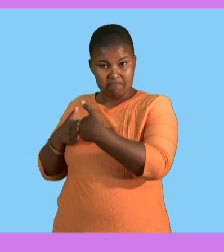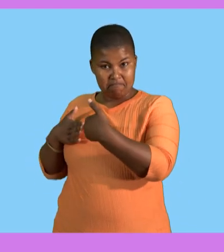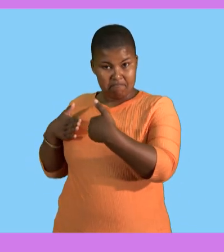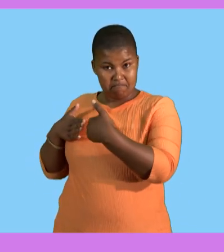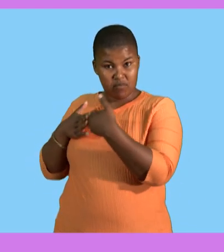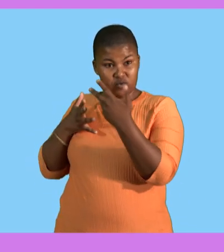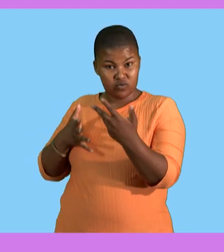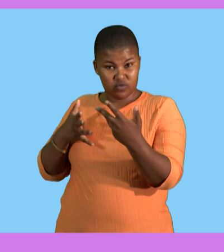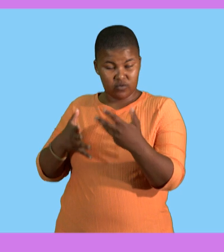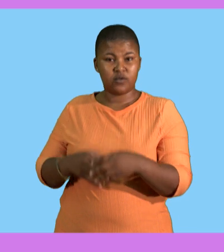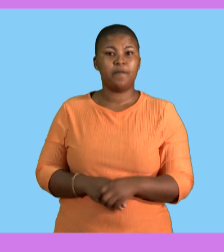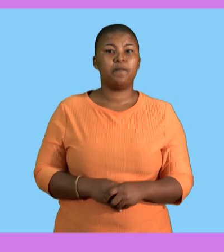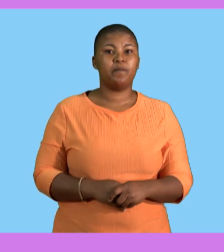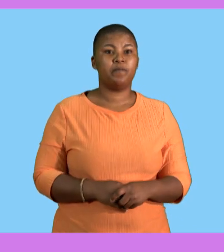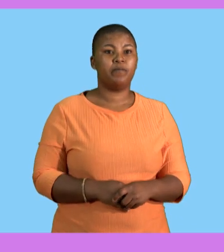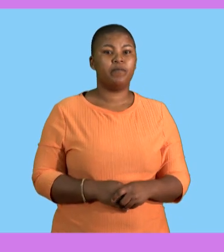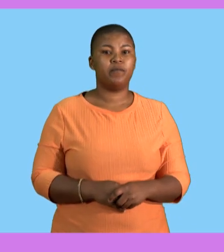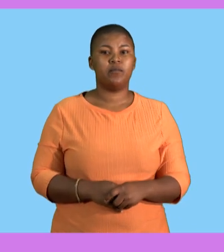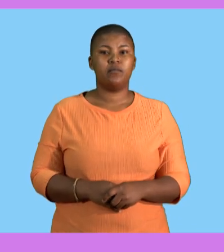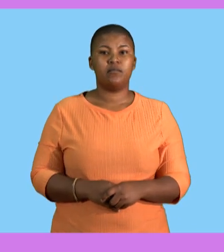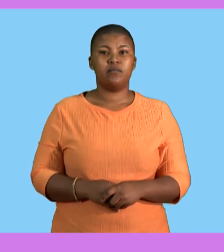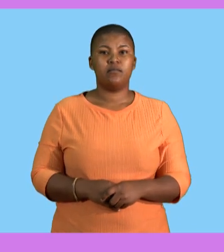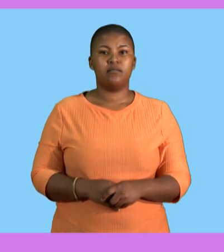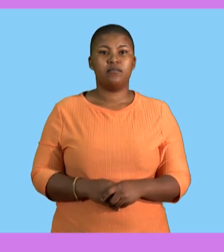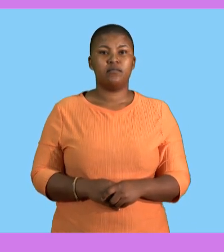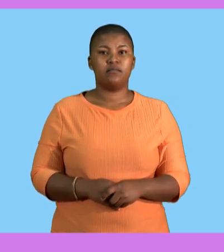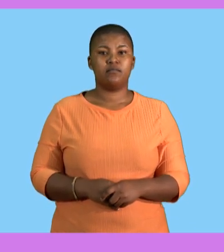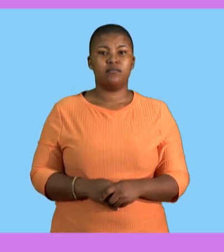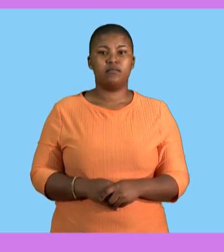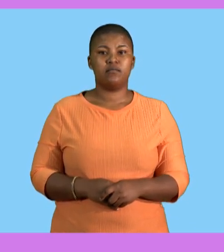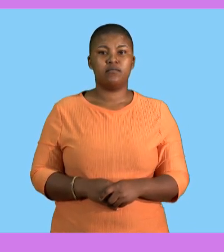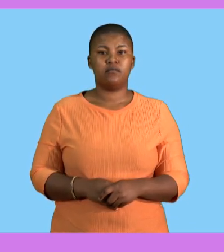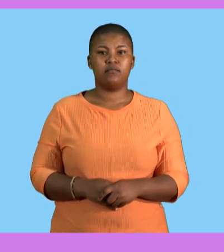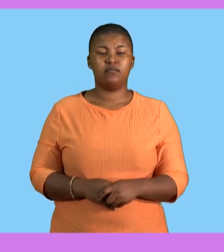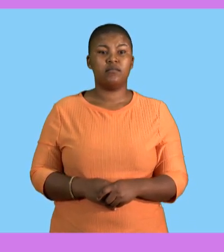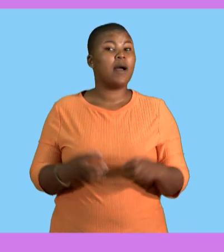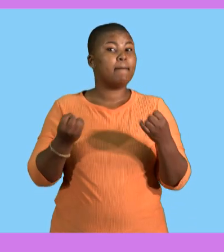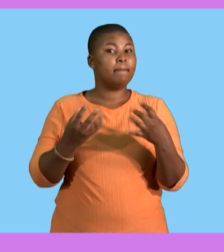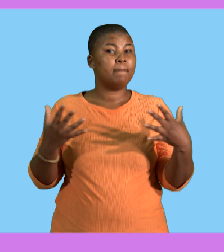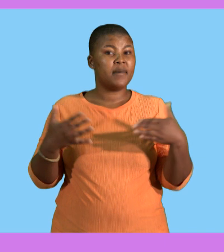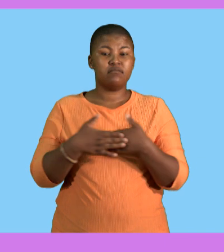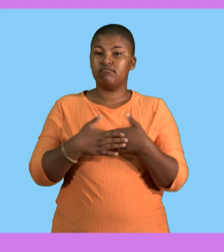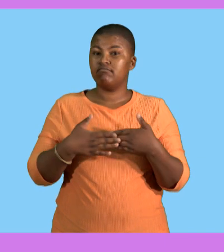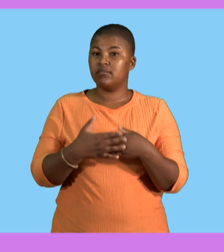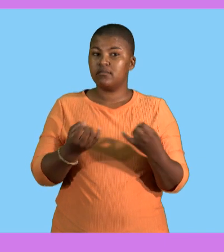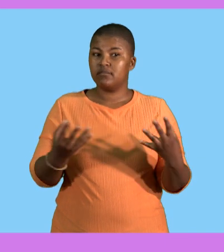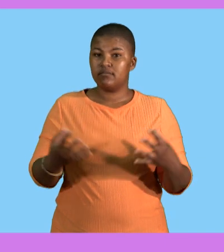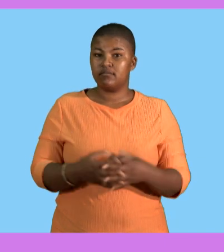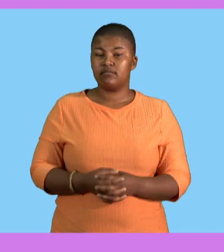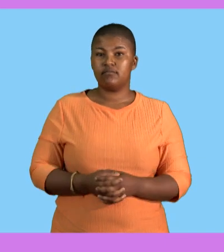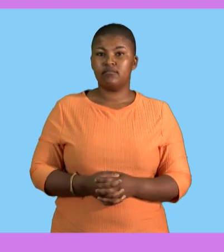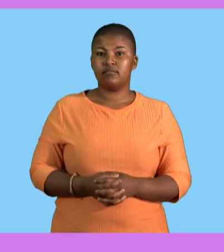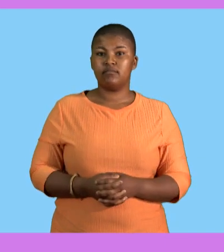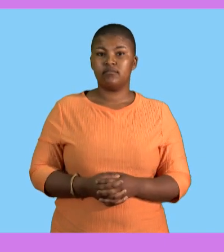this, and then a sliding door just going one way is that one. So how many sliding doors are there?